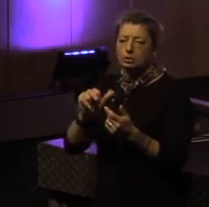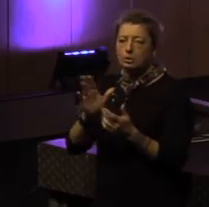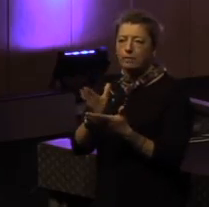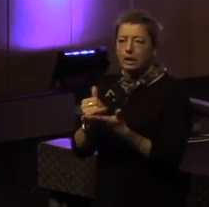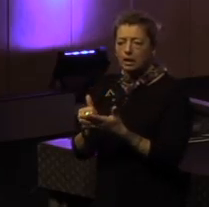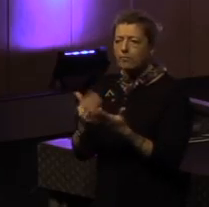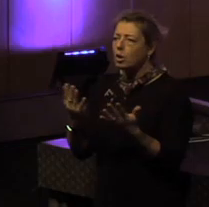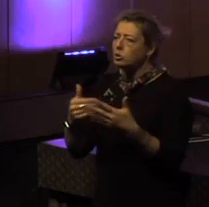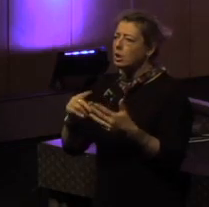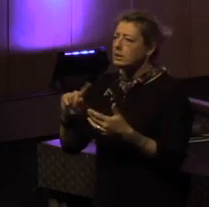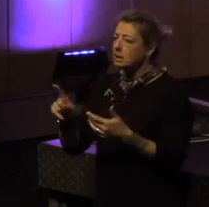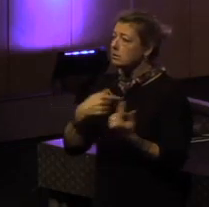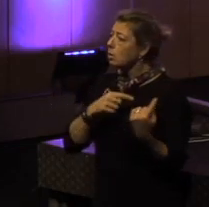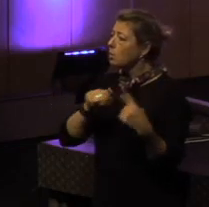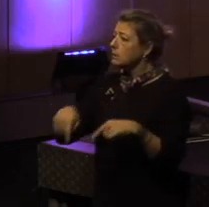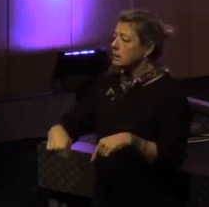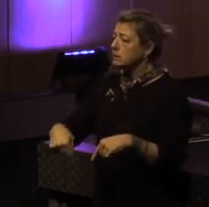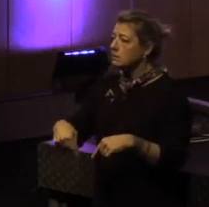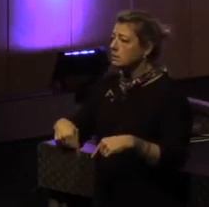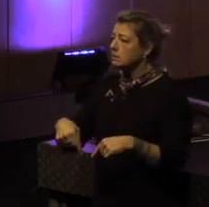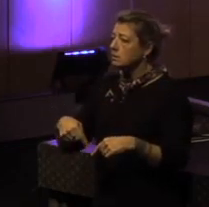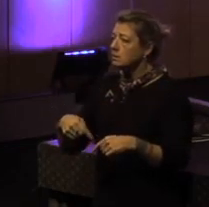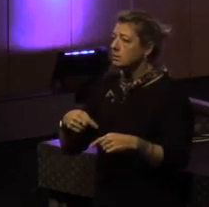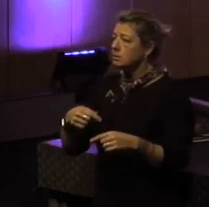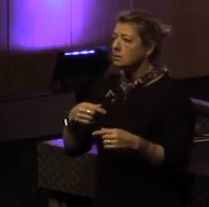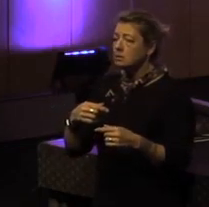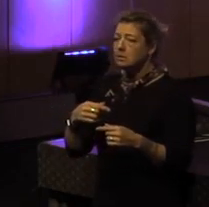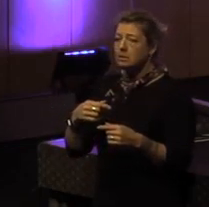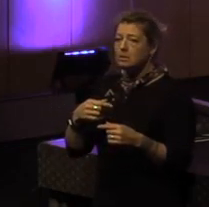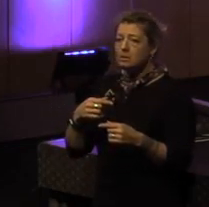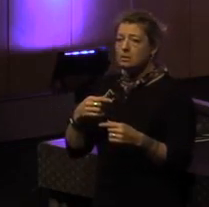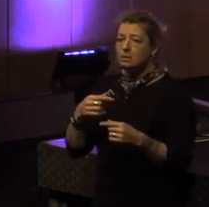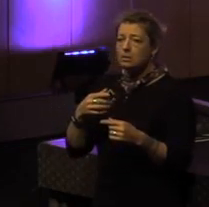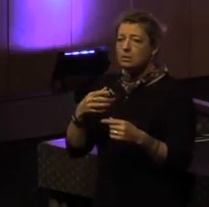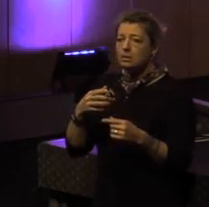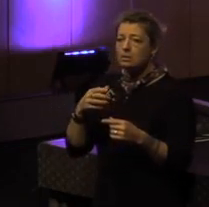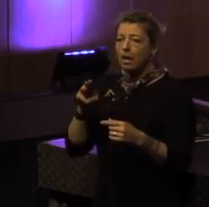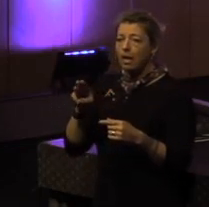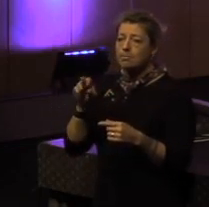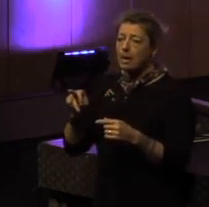own laws, their own fines, et cetera, et cetera, et cetera.